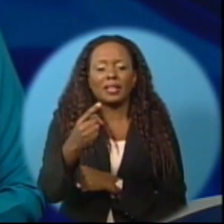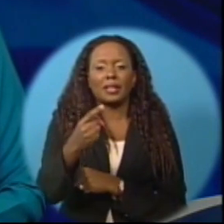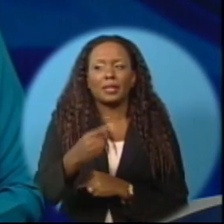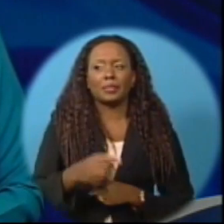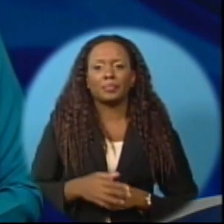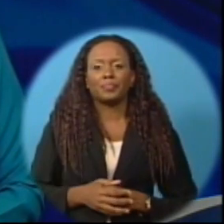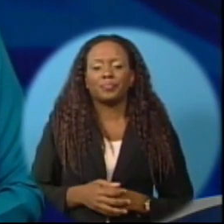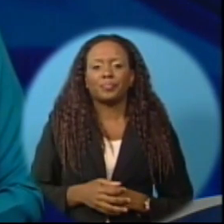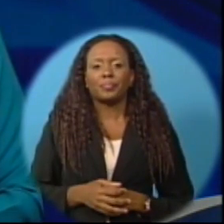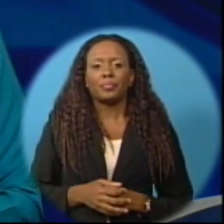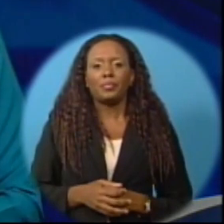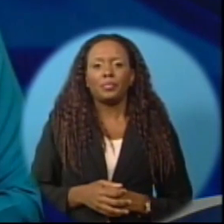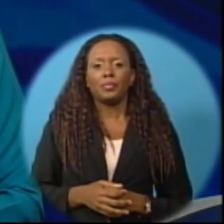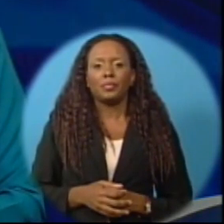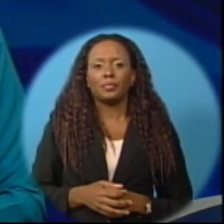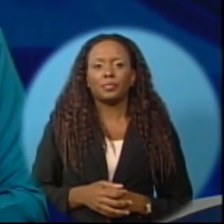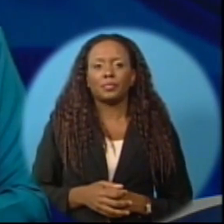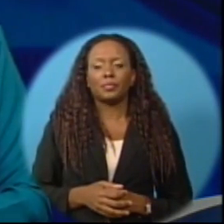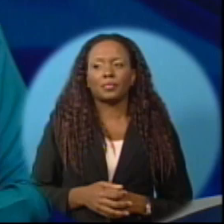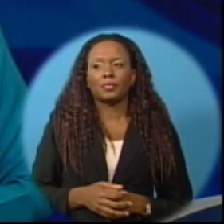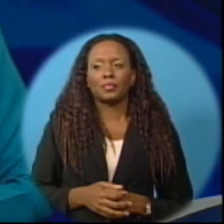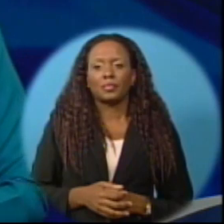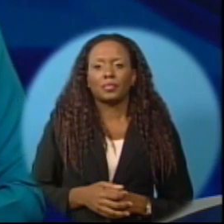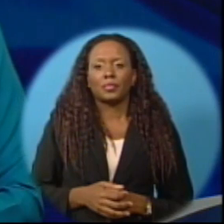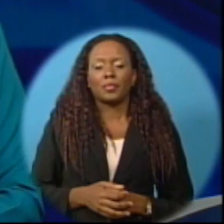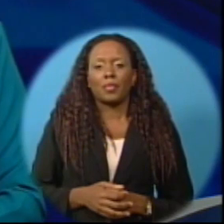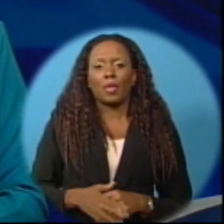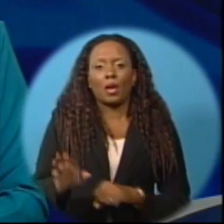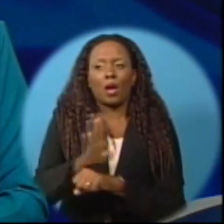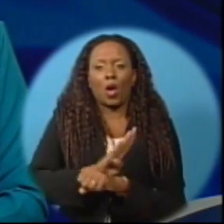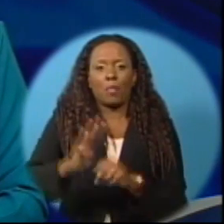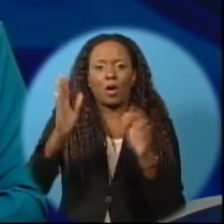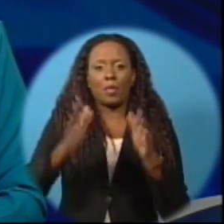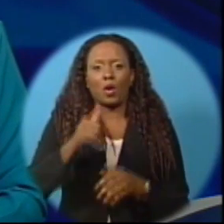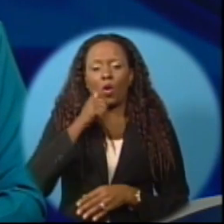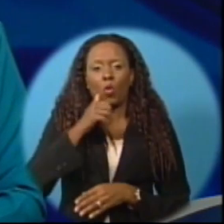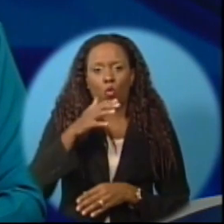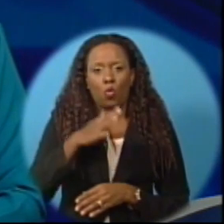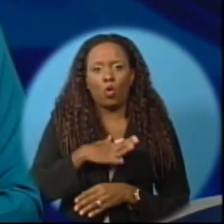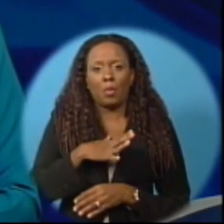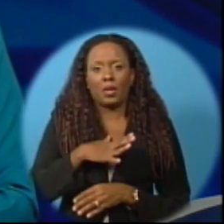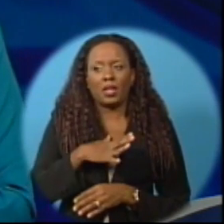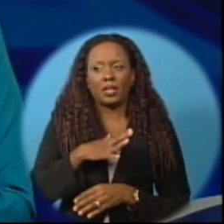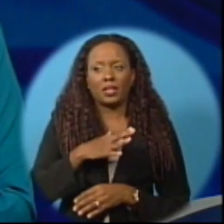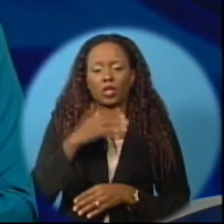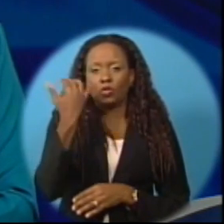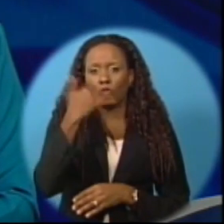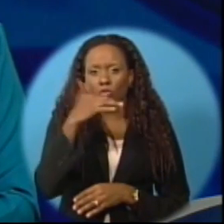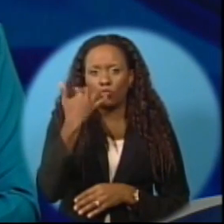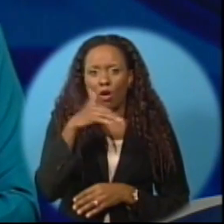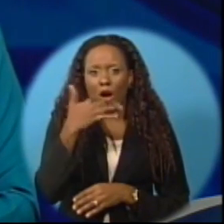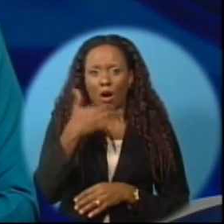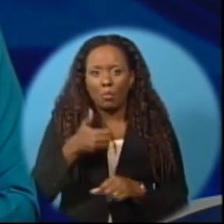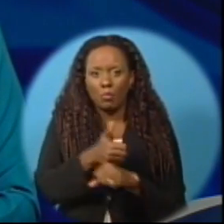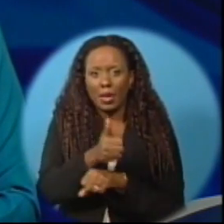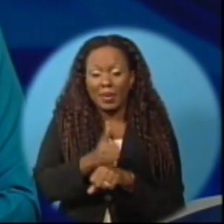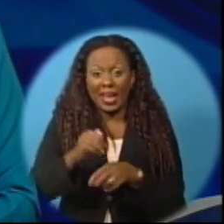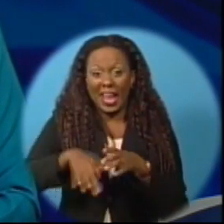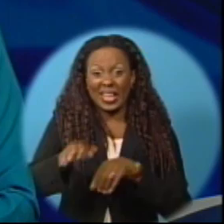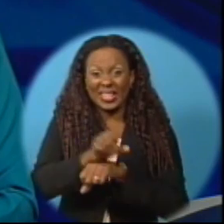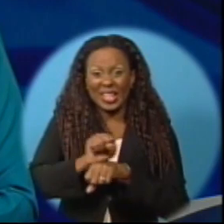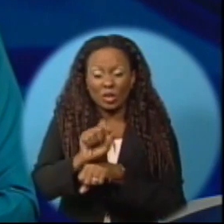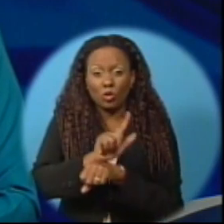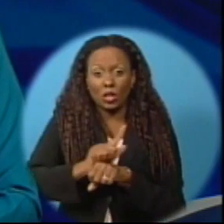to answer the charge. A Barbadian woman is tonight facing drug charges in St. Lucia after allegedly